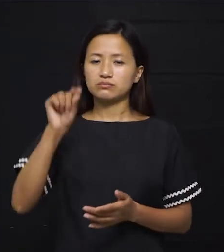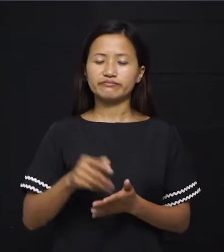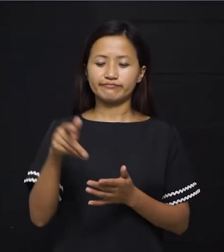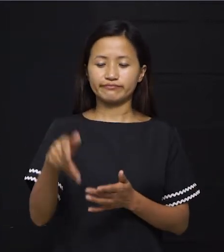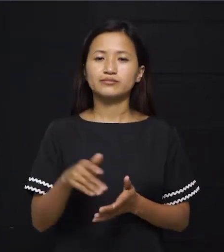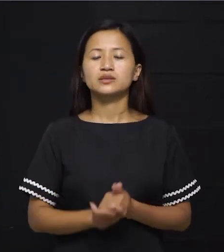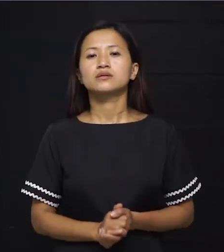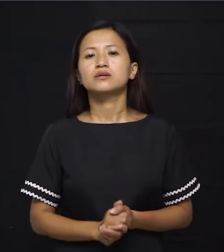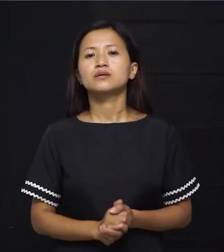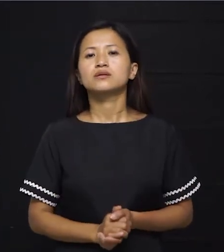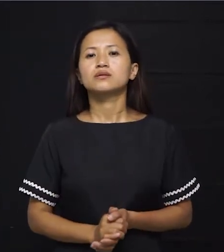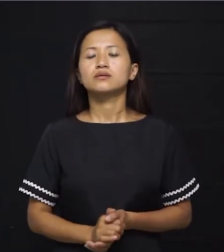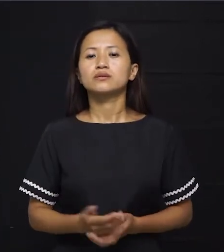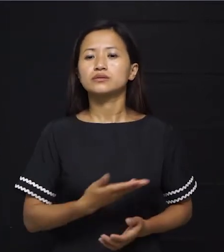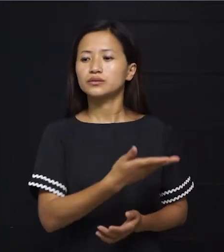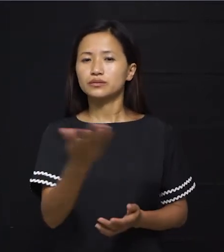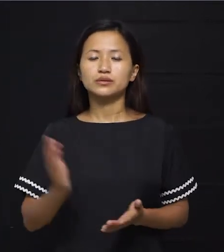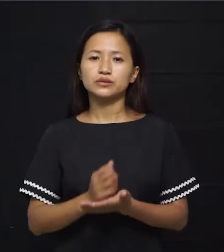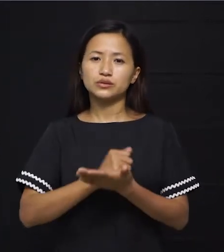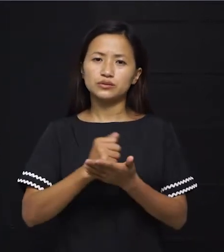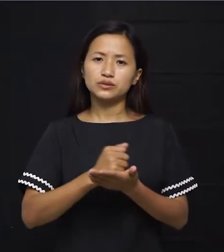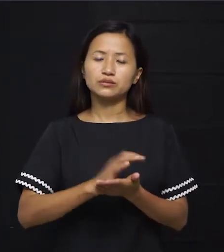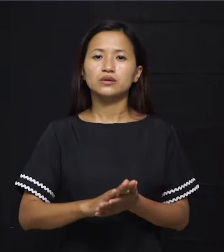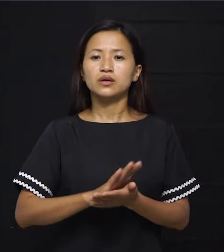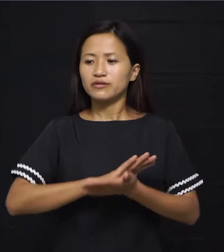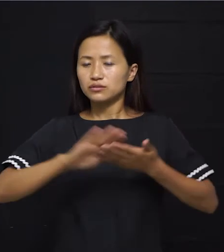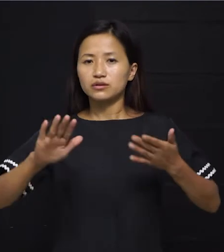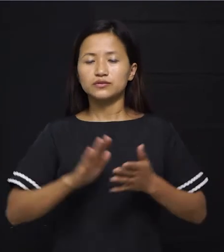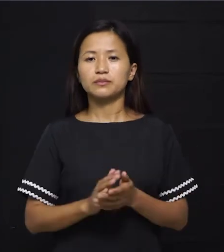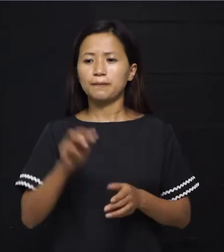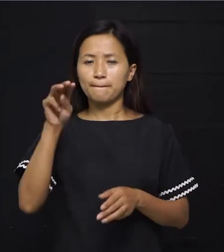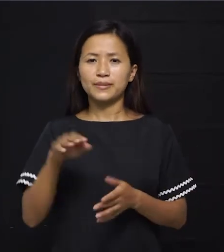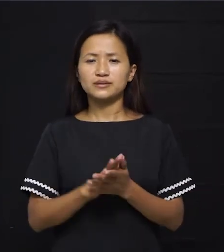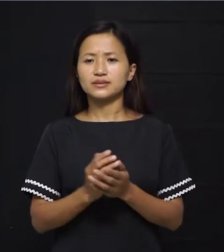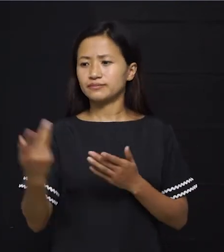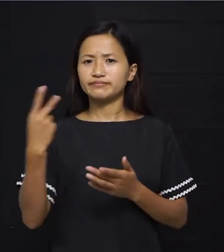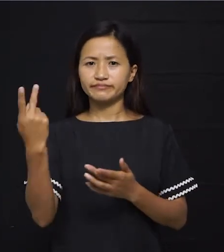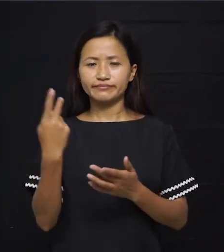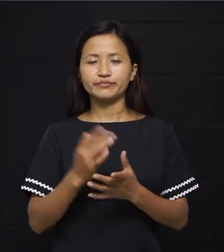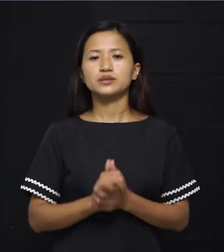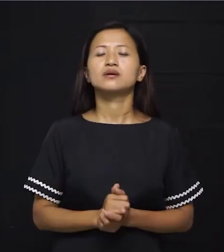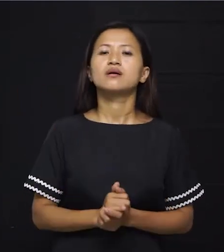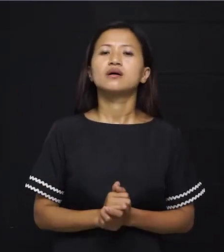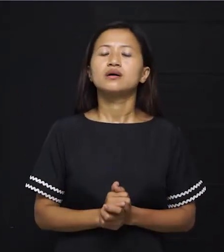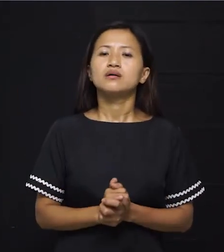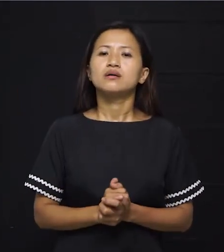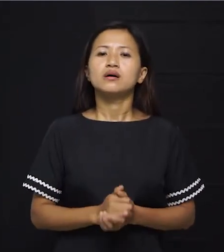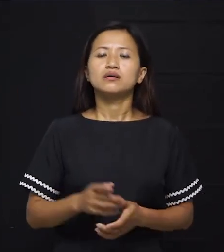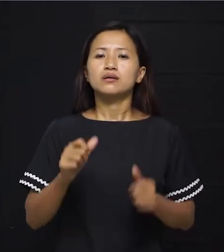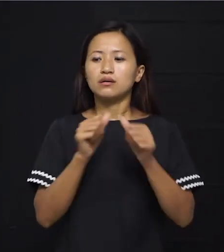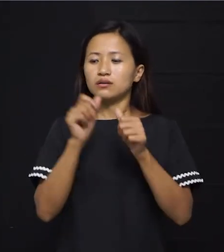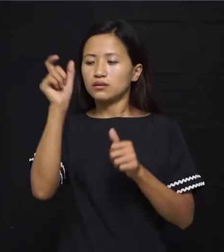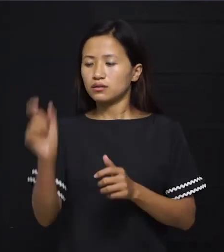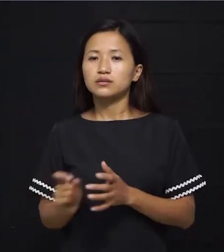okay? And then they were trying to solve the matter between themselves, okay? They were just trying to solve things because Algu was a very